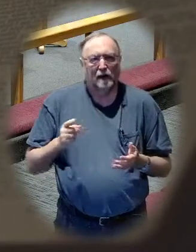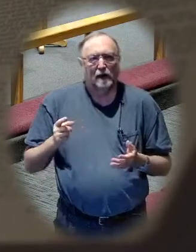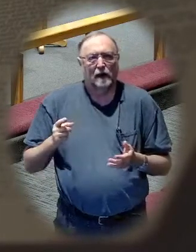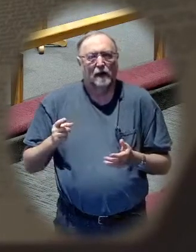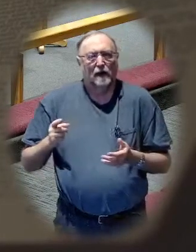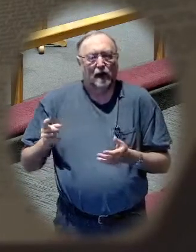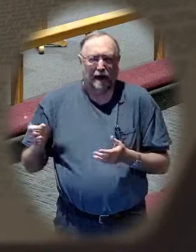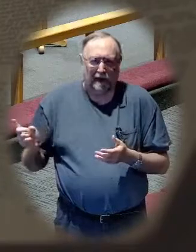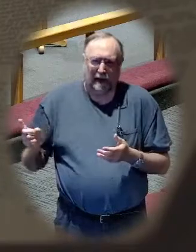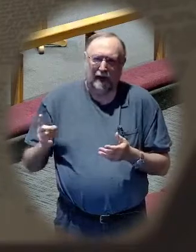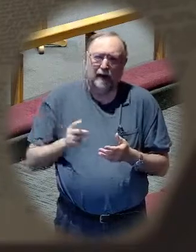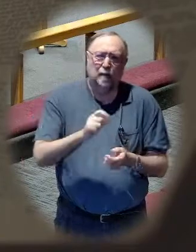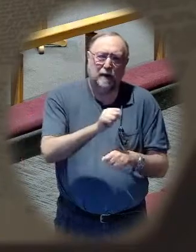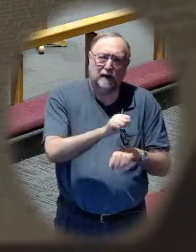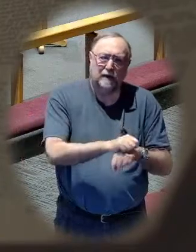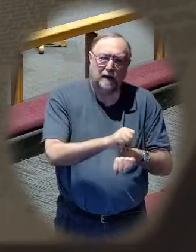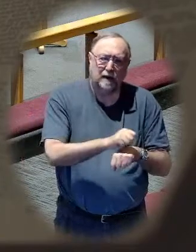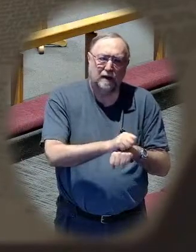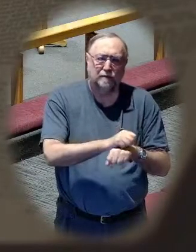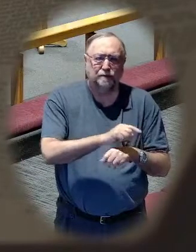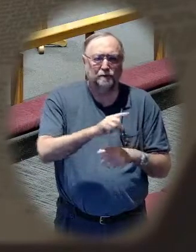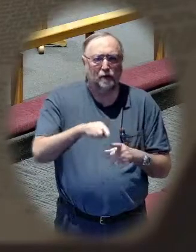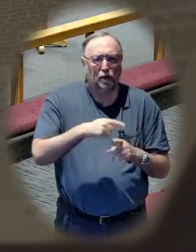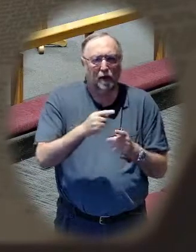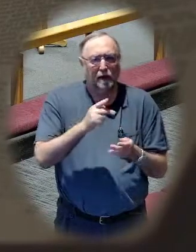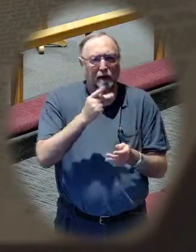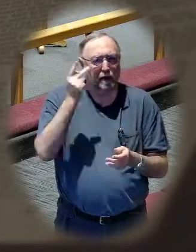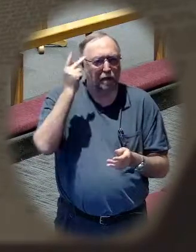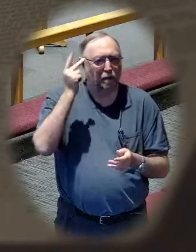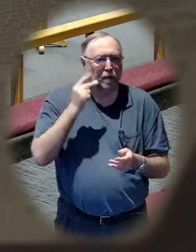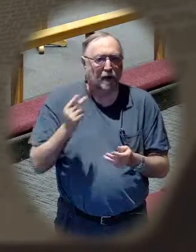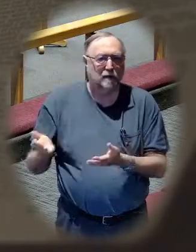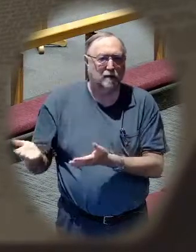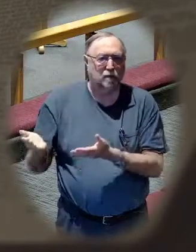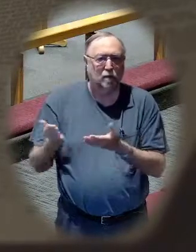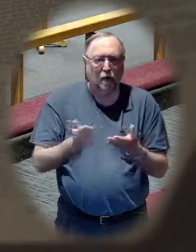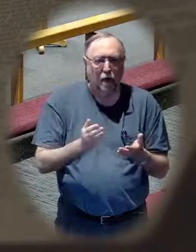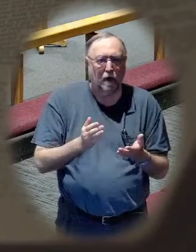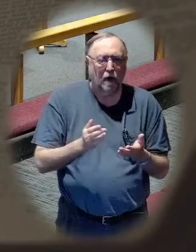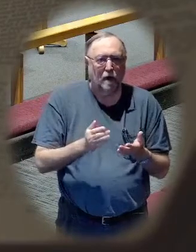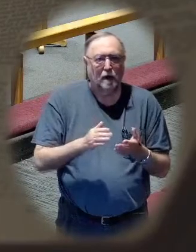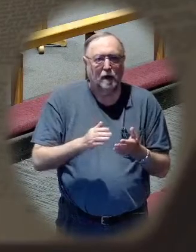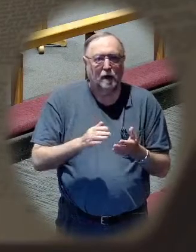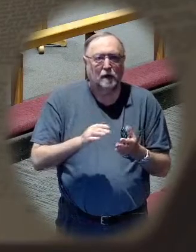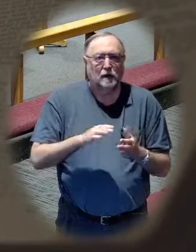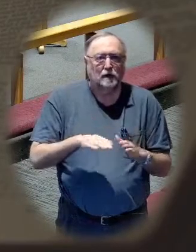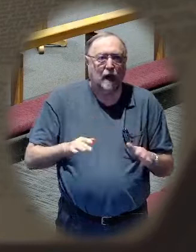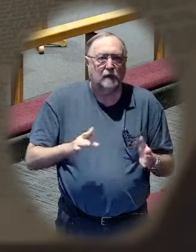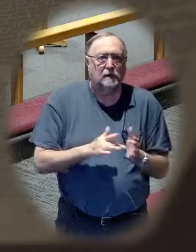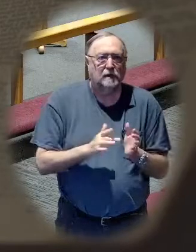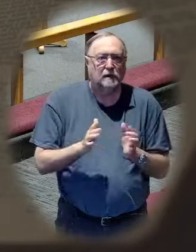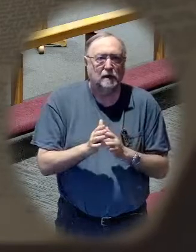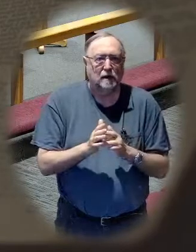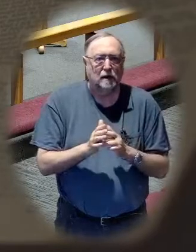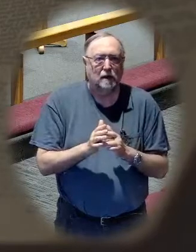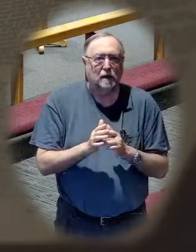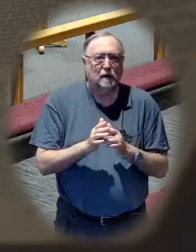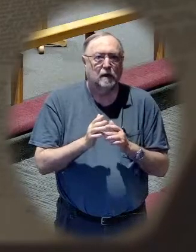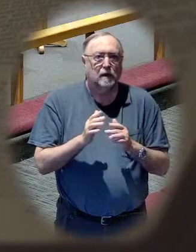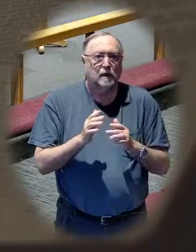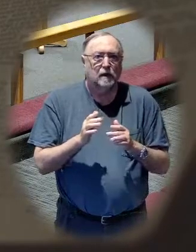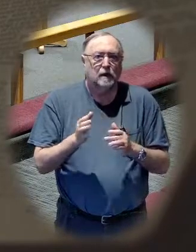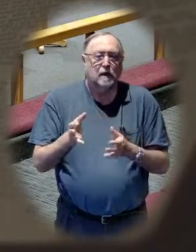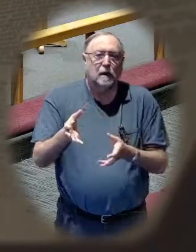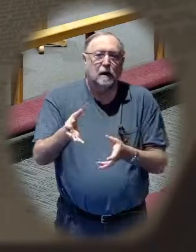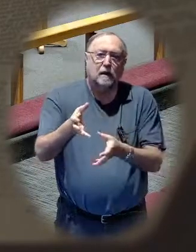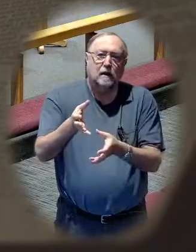Spirit into the temple. And when the parents brought the child Jesus to do for him according to the custom of the law,